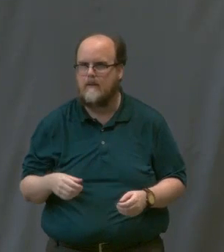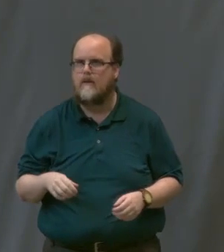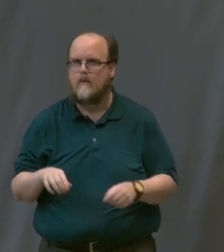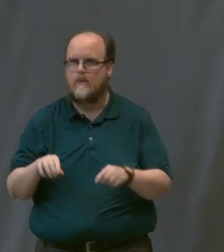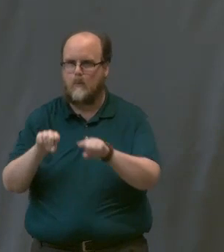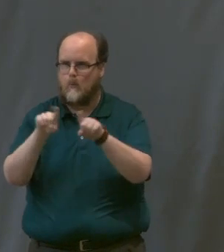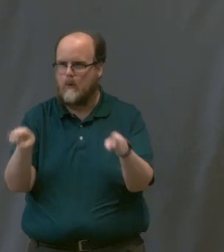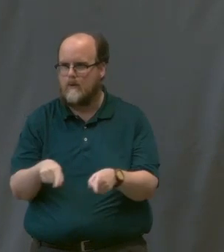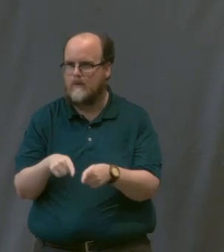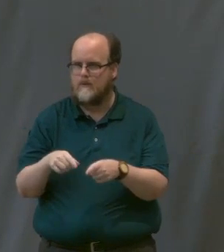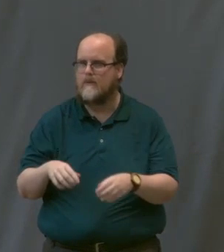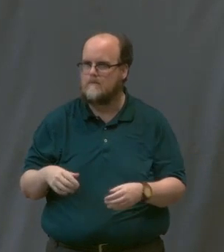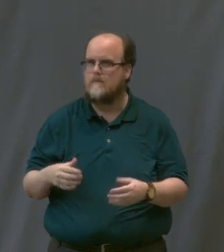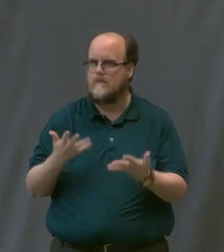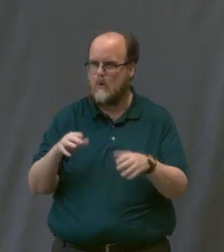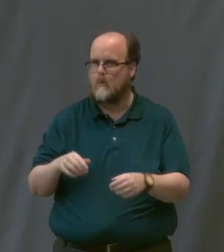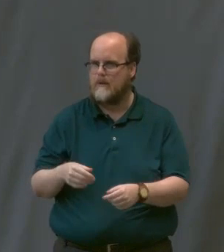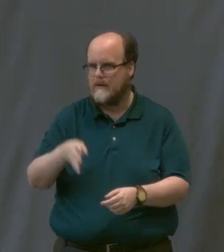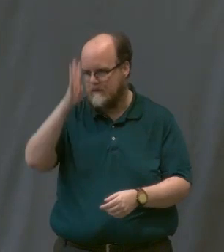been invented. Let's use it.